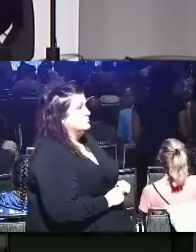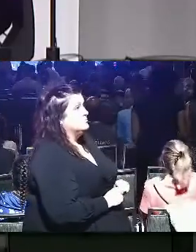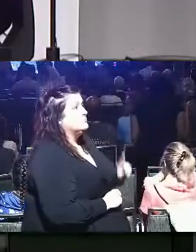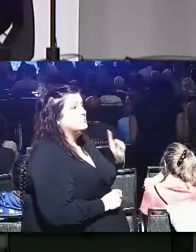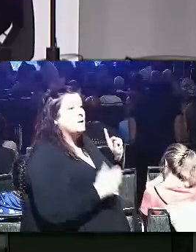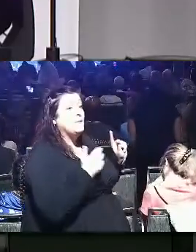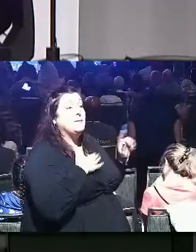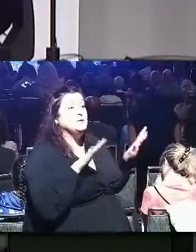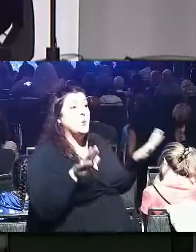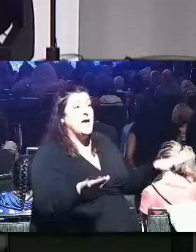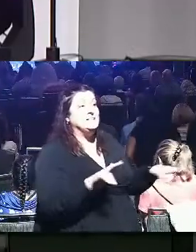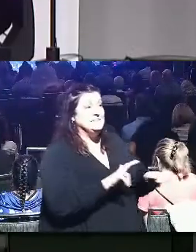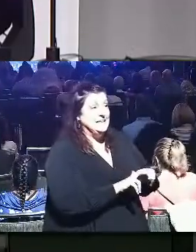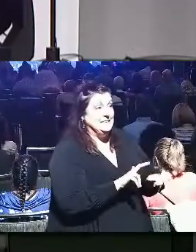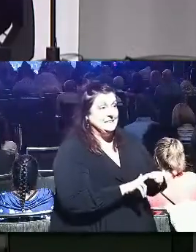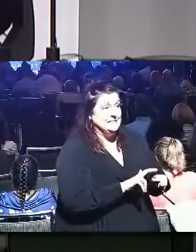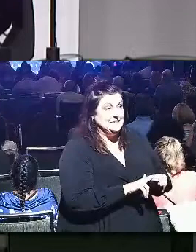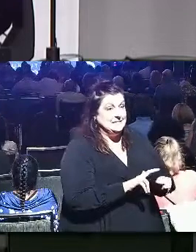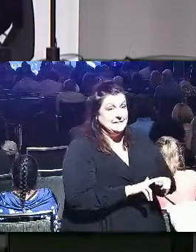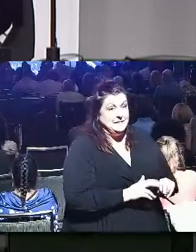Please be seated.